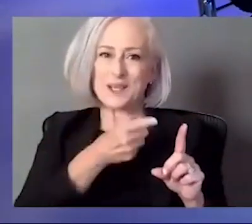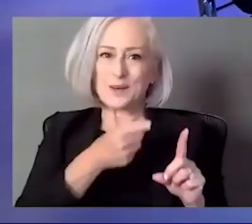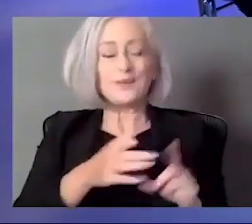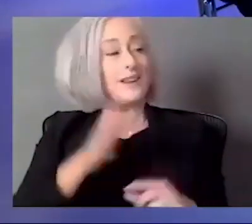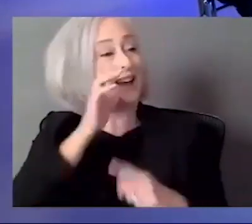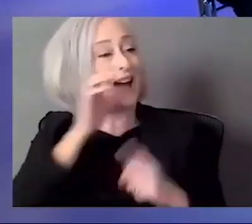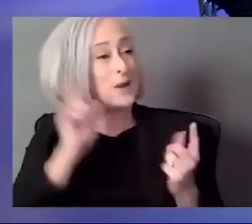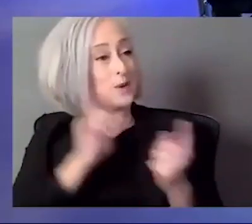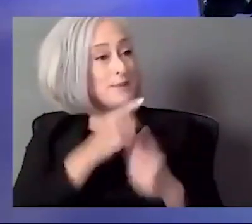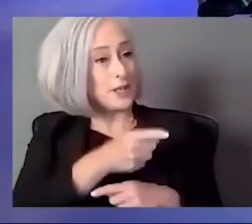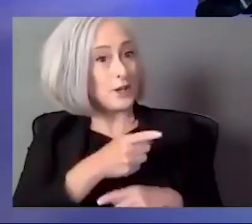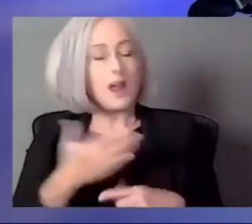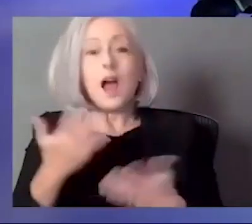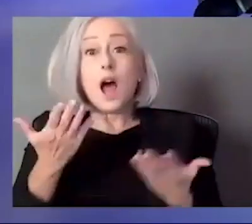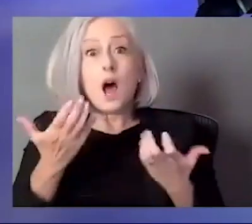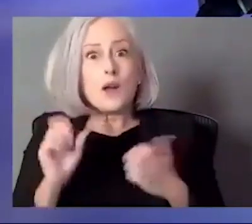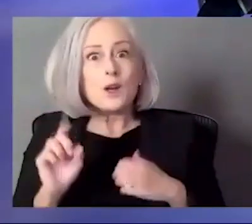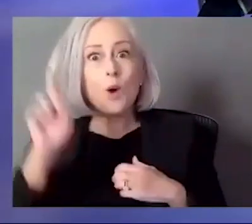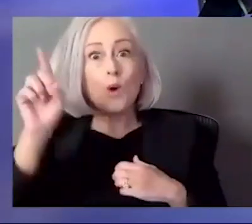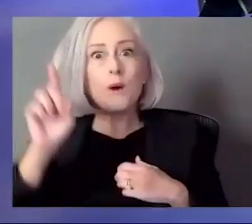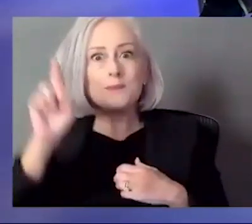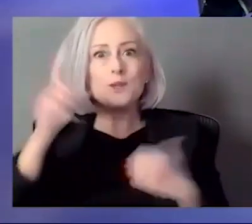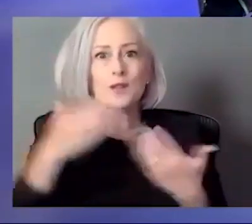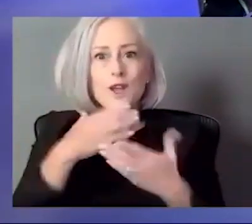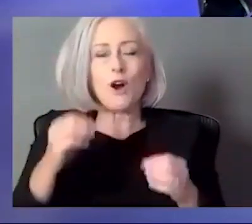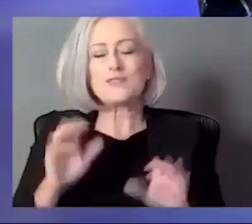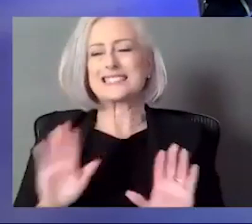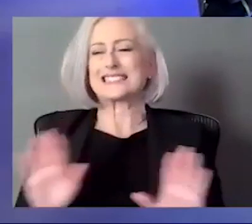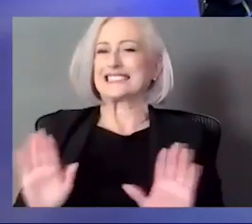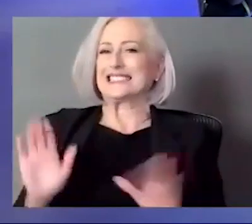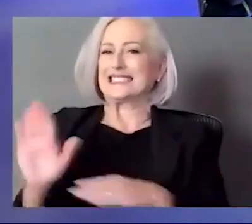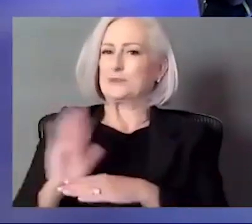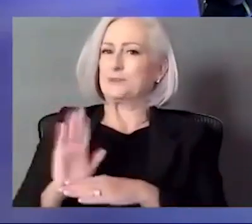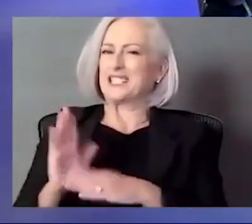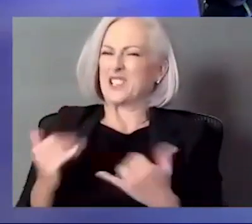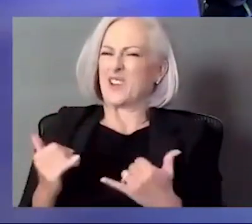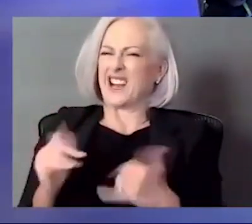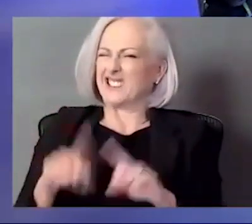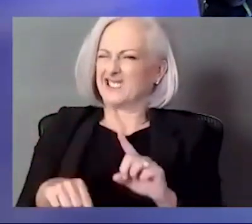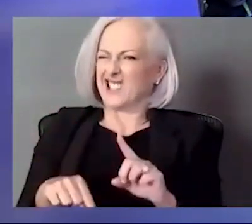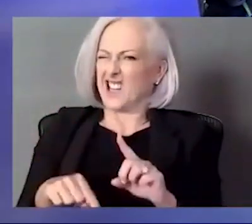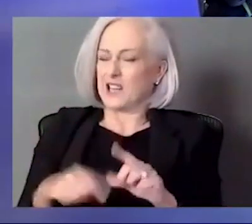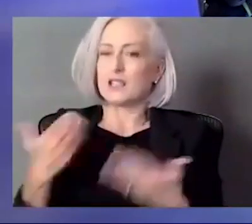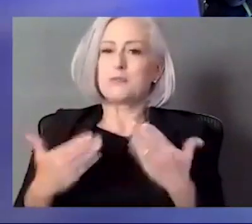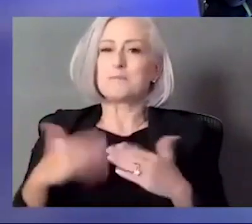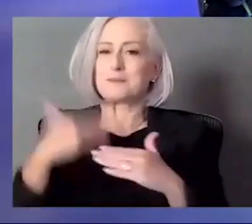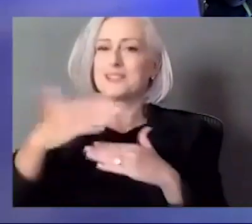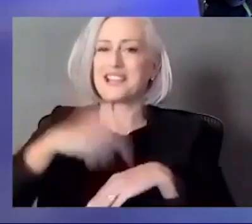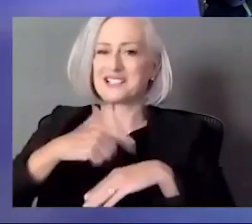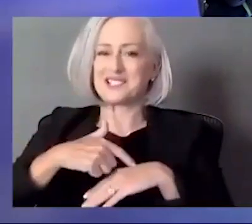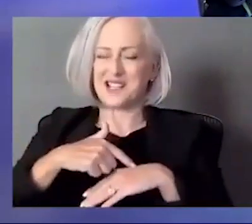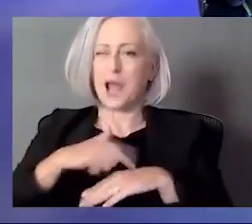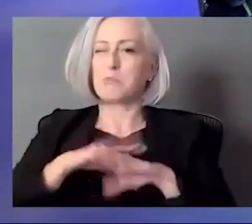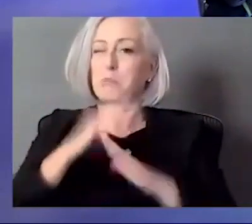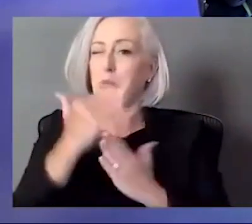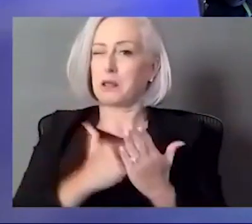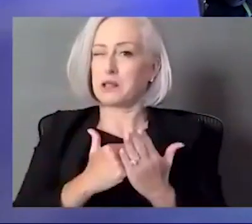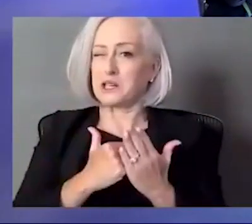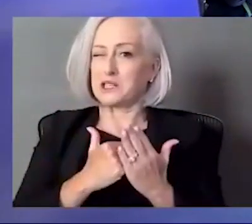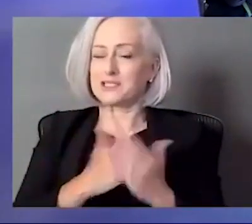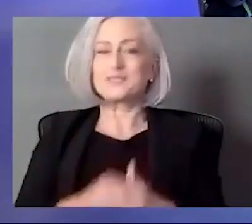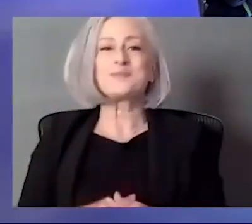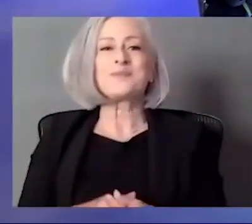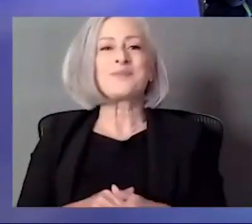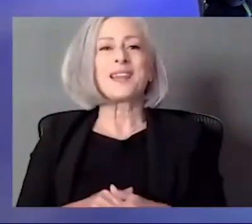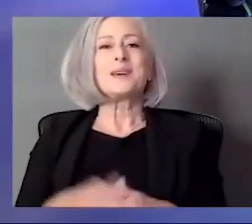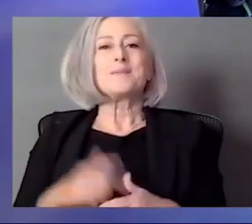to go up to his office. Can we just go to his office? And I said, he's a little busy these days. But next time, you're on the list. All right. So, yeah. So they keep me hopping. So